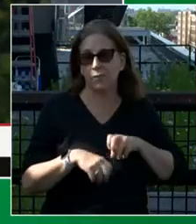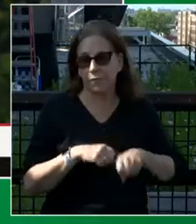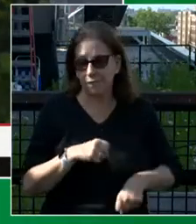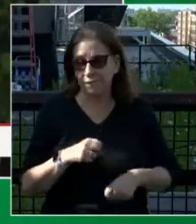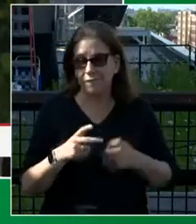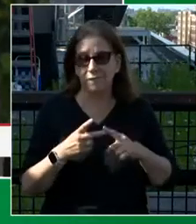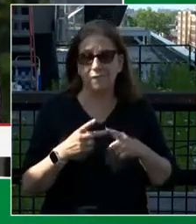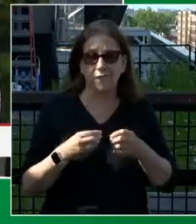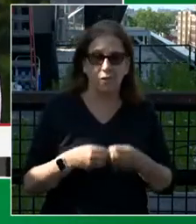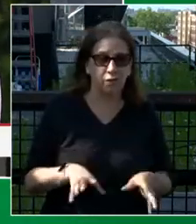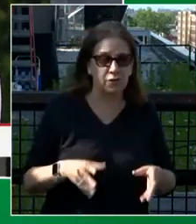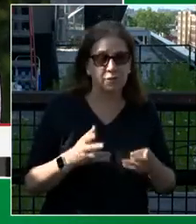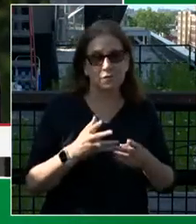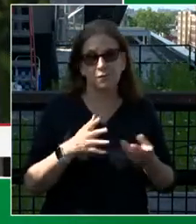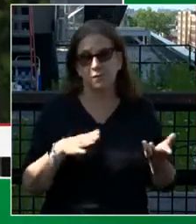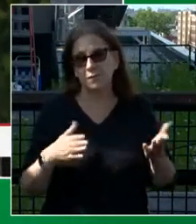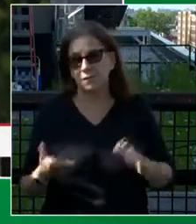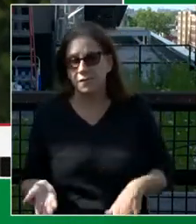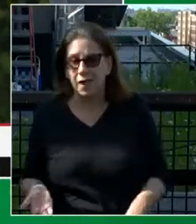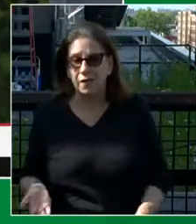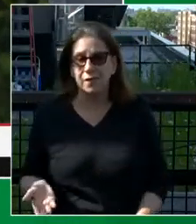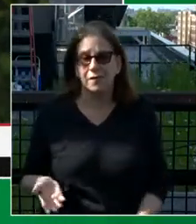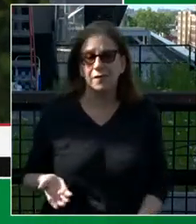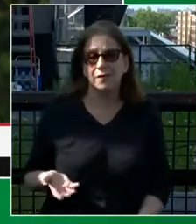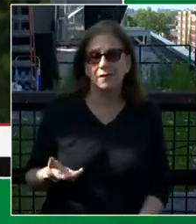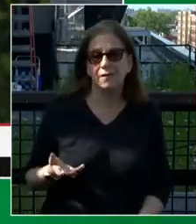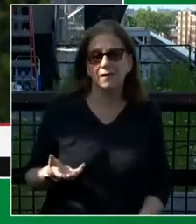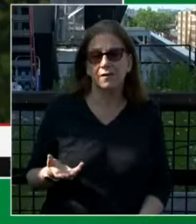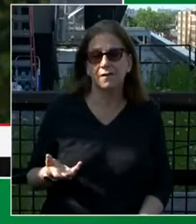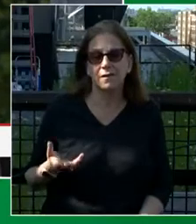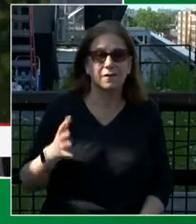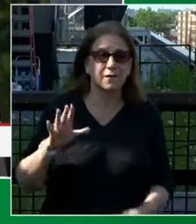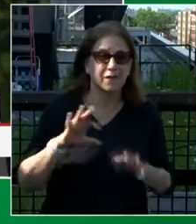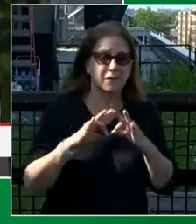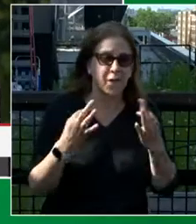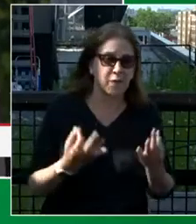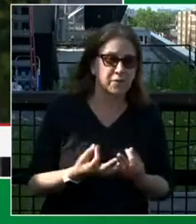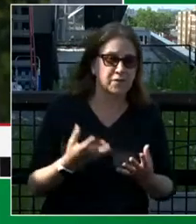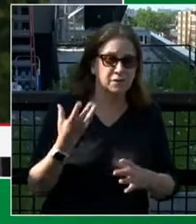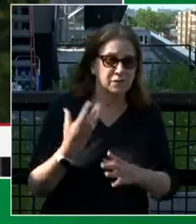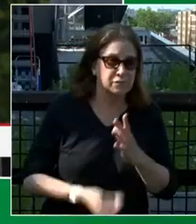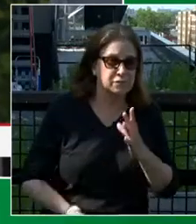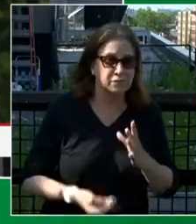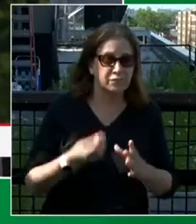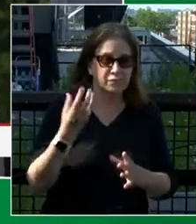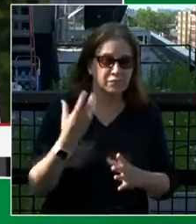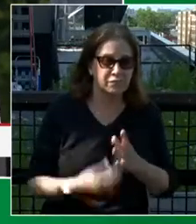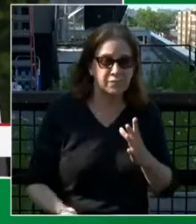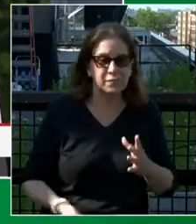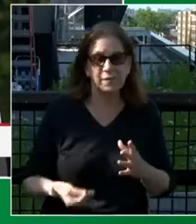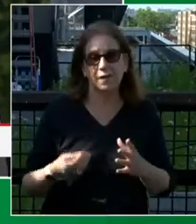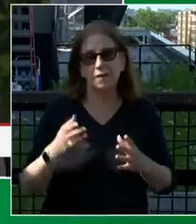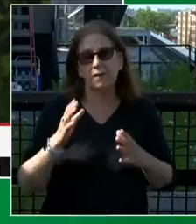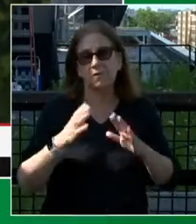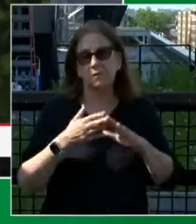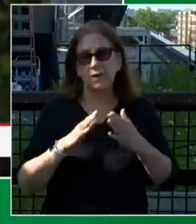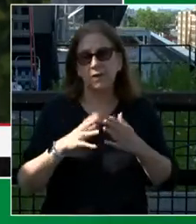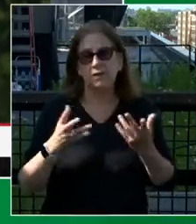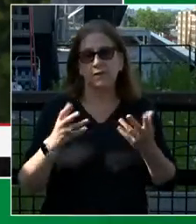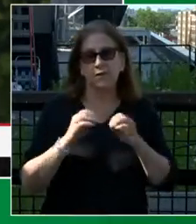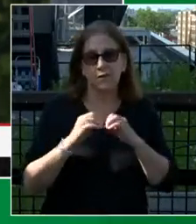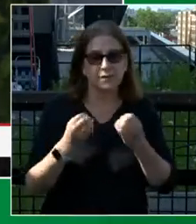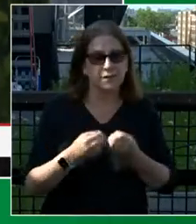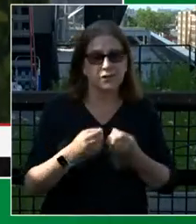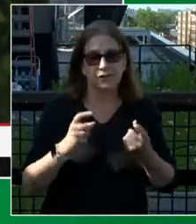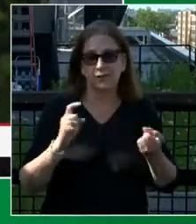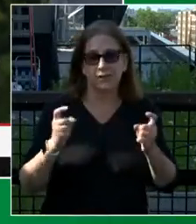some of my employees' families. And then we're looking at those other community organizations that we certainly can give back